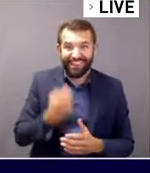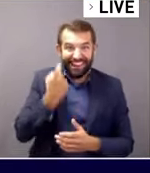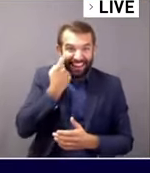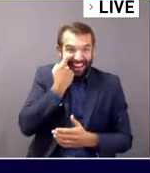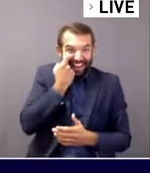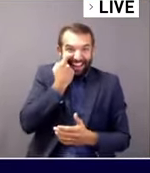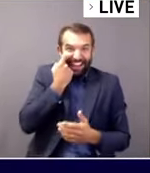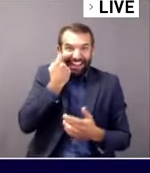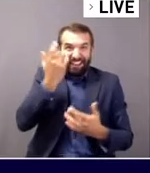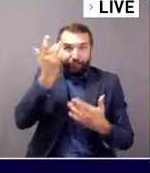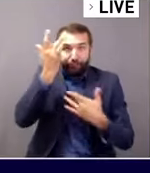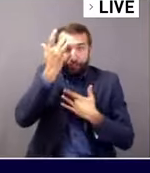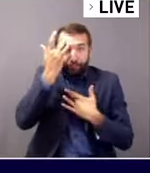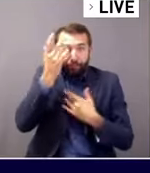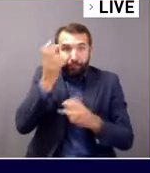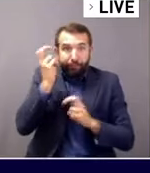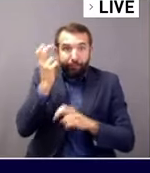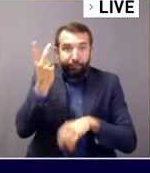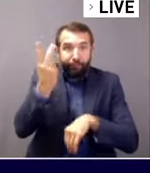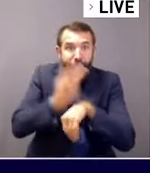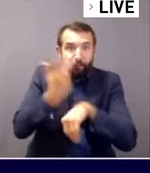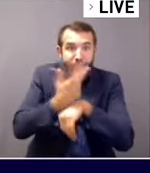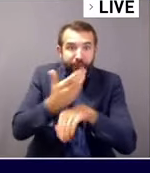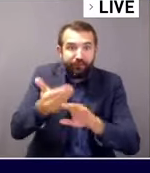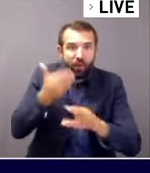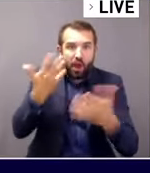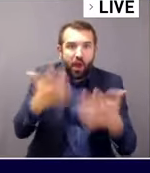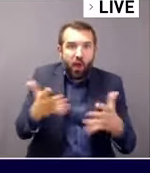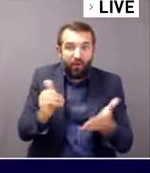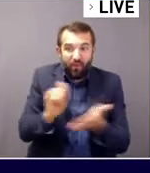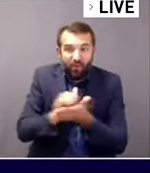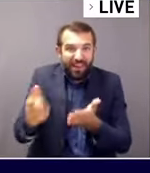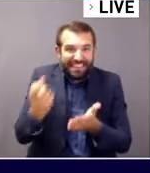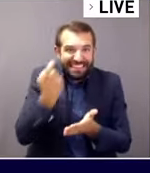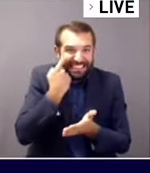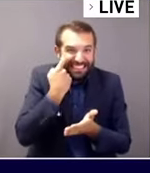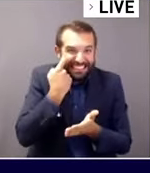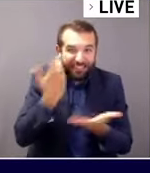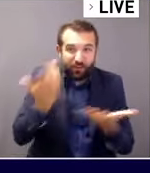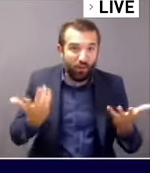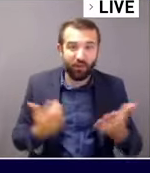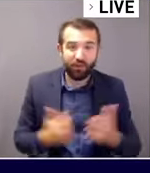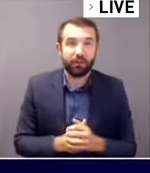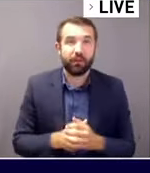sick 2 or 3 or 4 days ago, not 2 or 3 or 4 weeks ago.